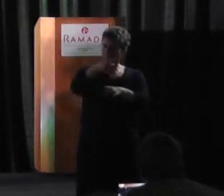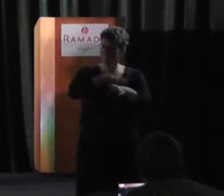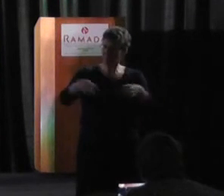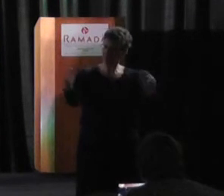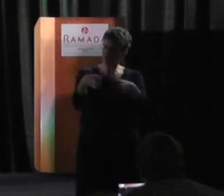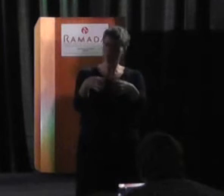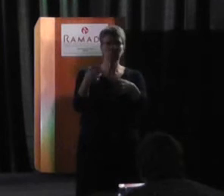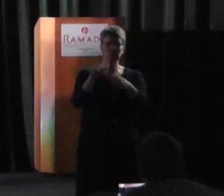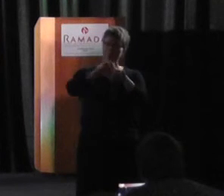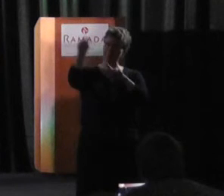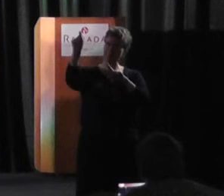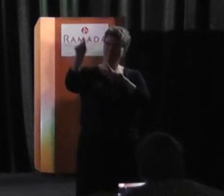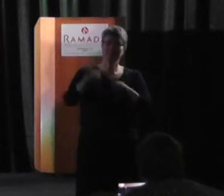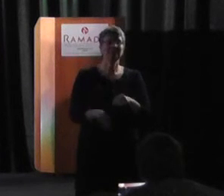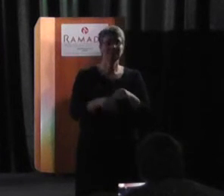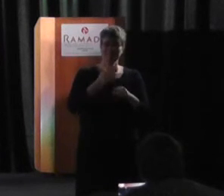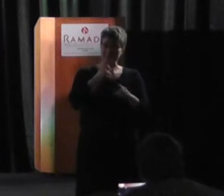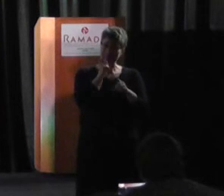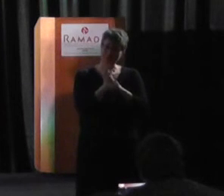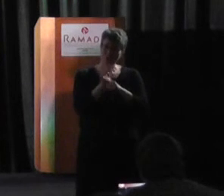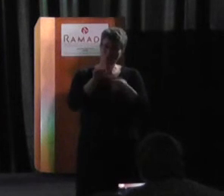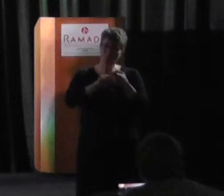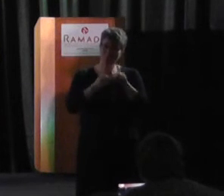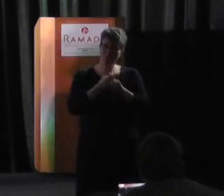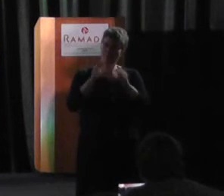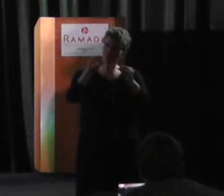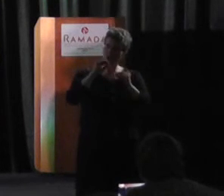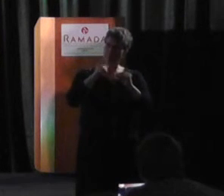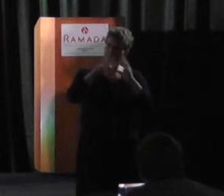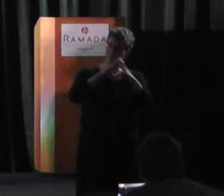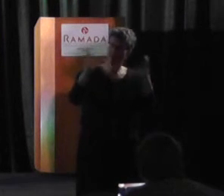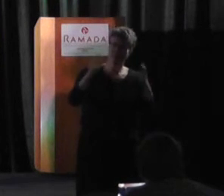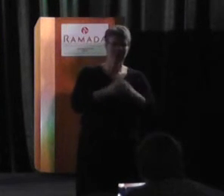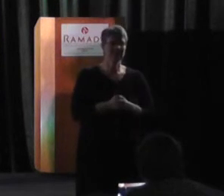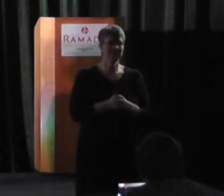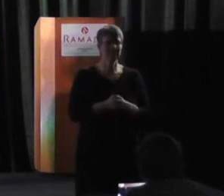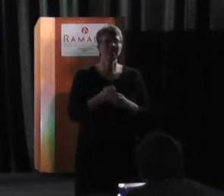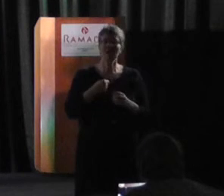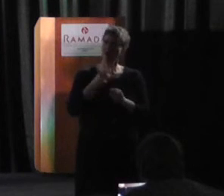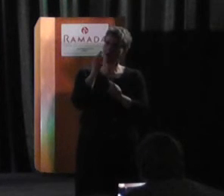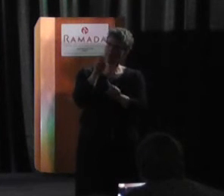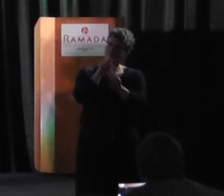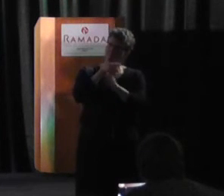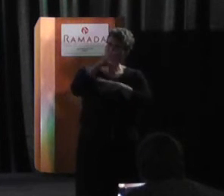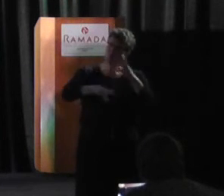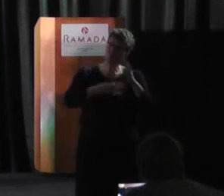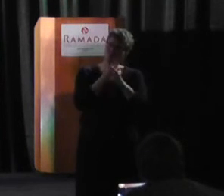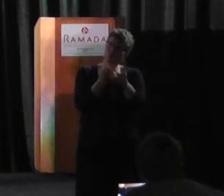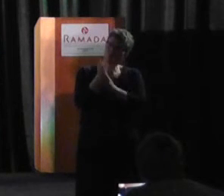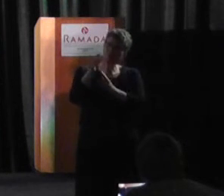Down syndrome have been some of my greatest teachers. I see a world through their eyes that is much simpler, filled with